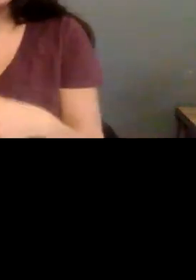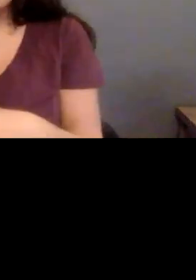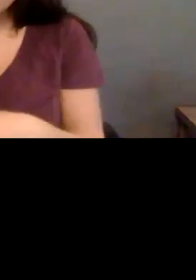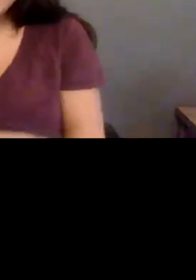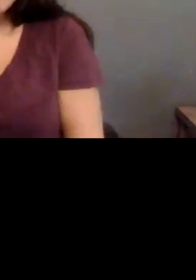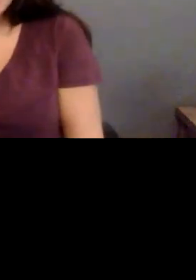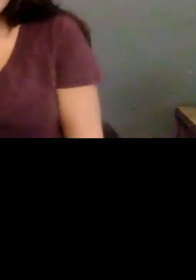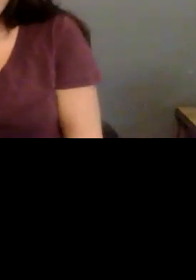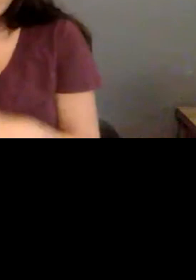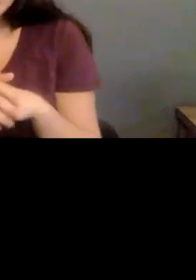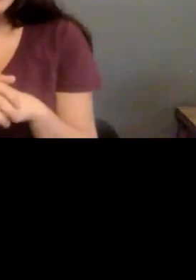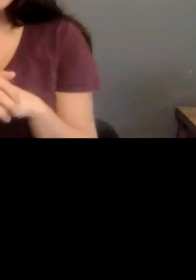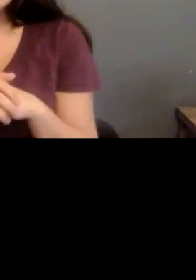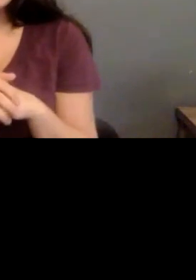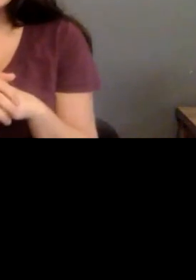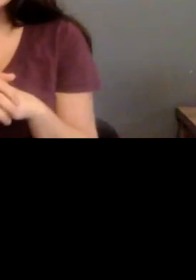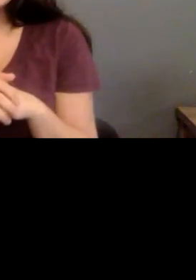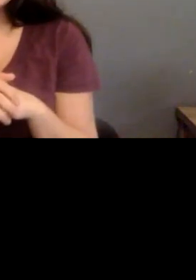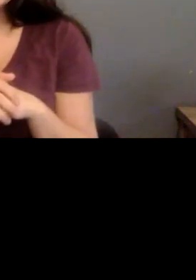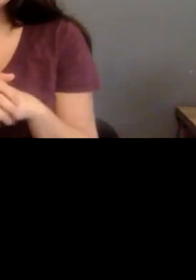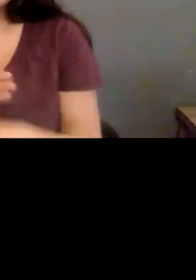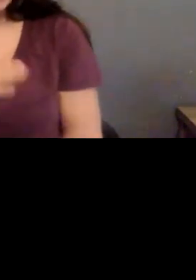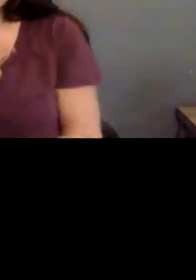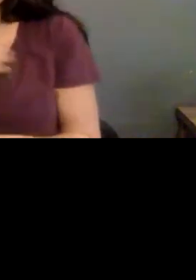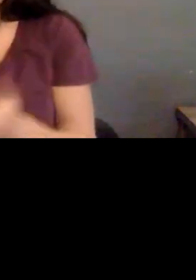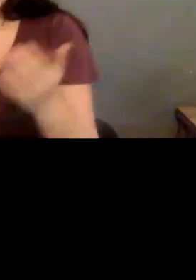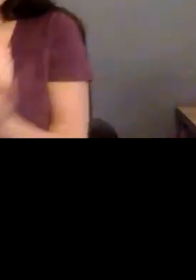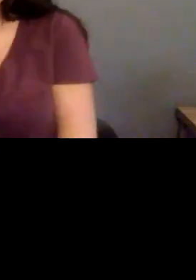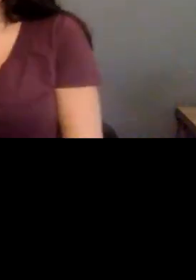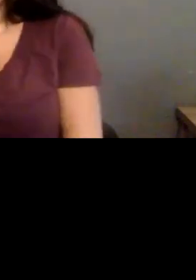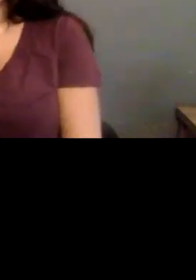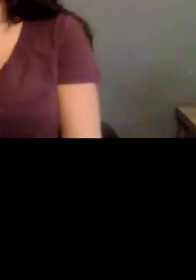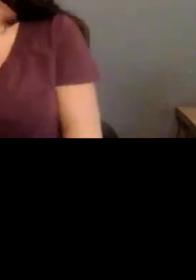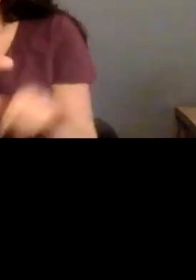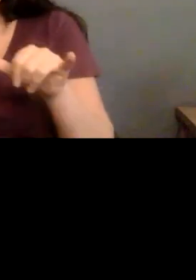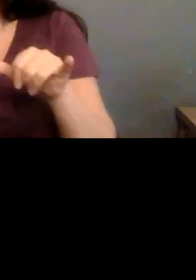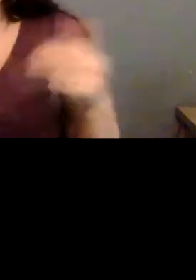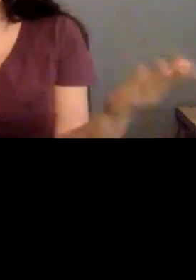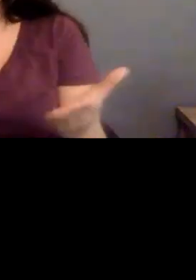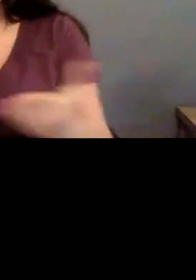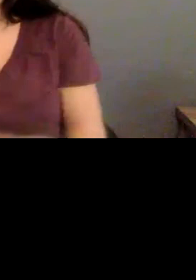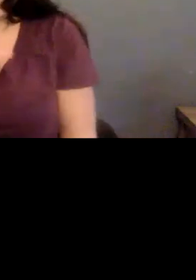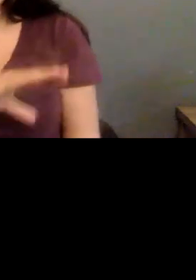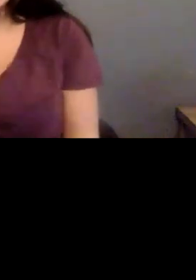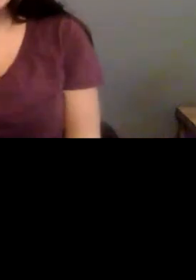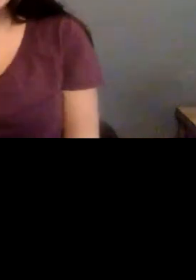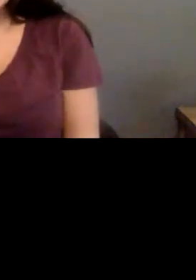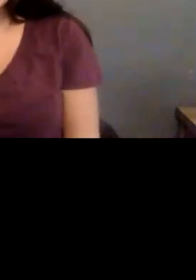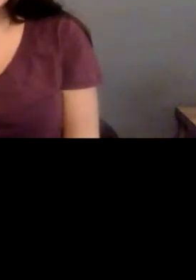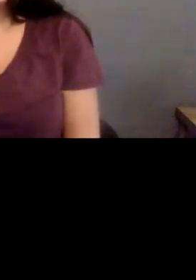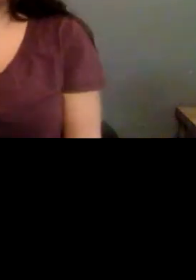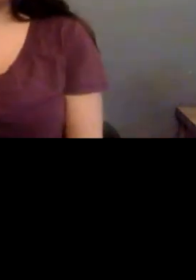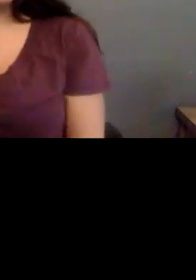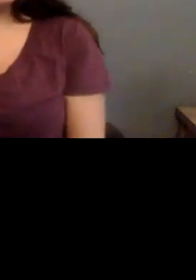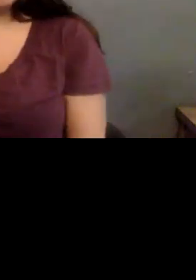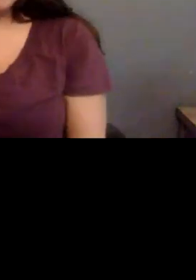presentation. And I'm glad you got that KL2 and you'll be sticking around. And, I think, like Dr. Lee says, there's